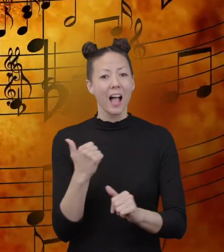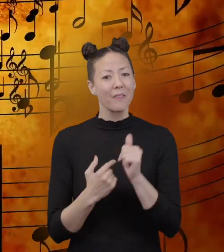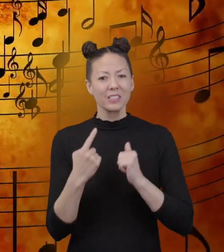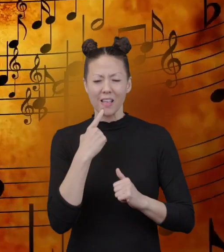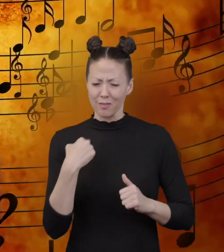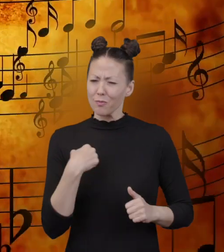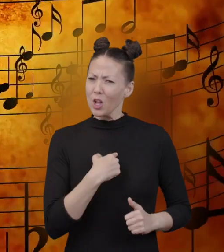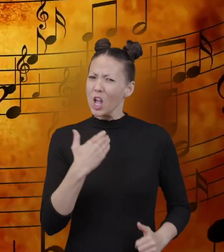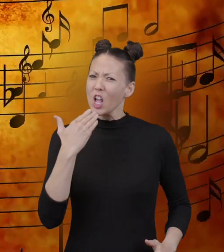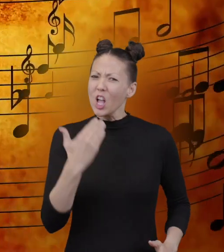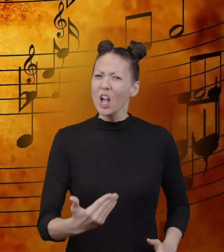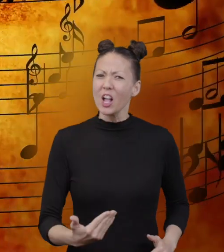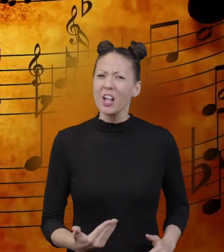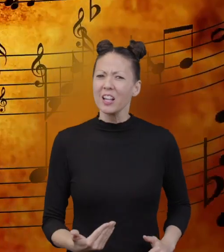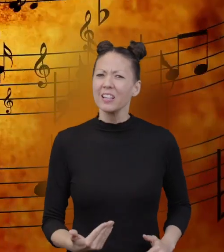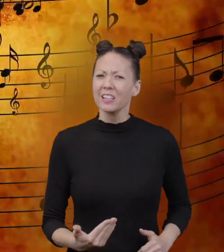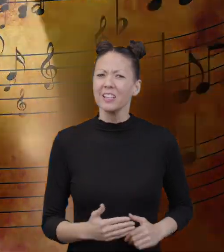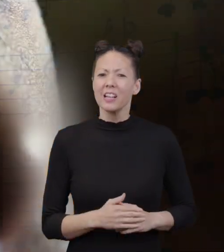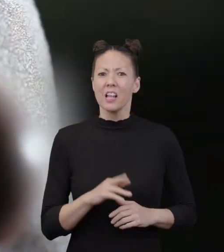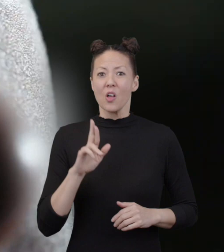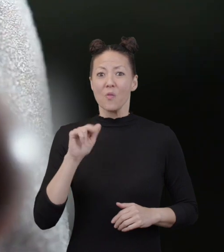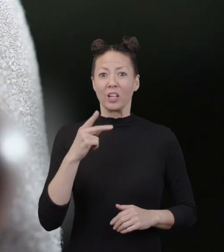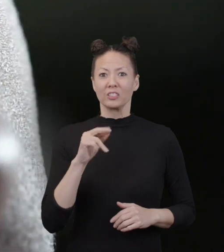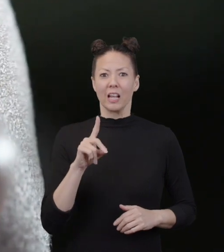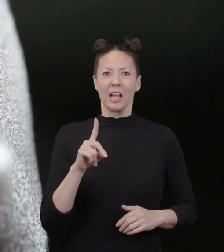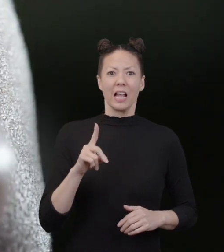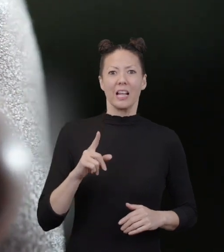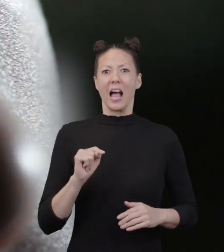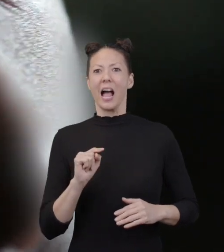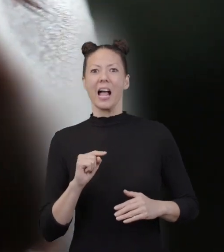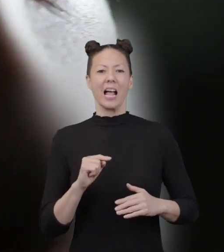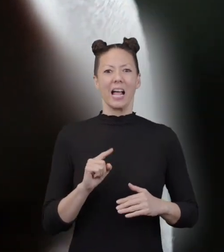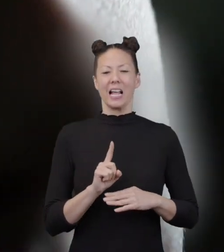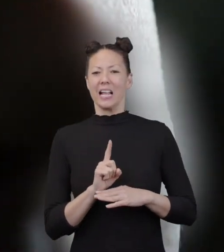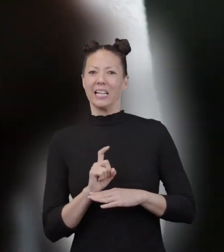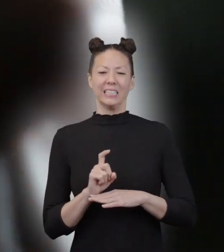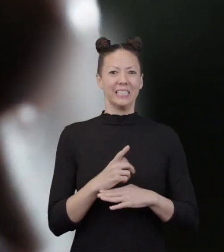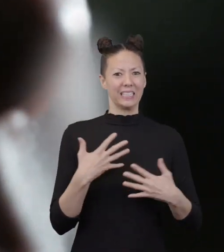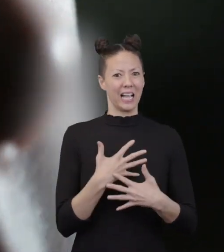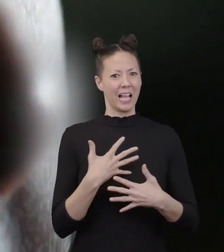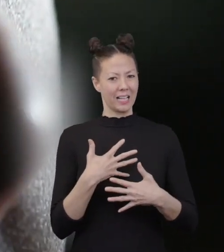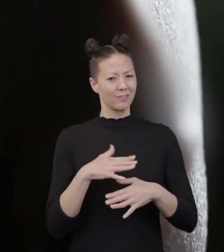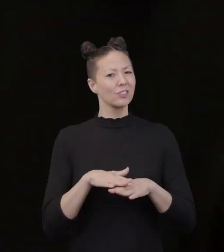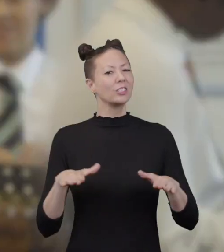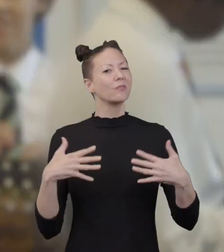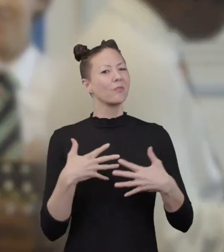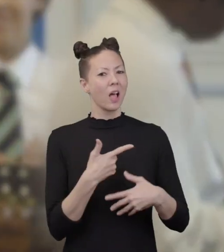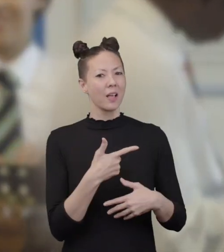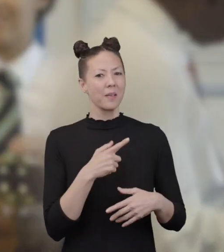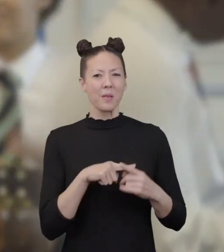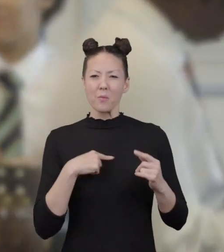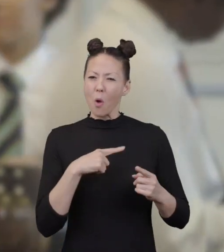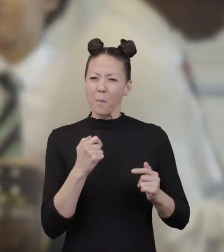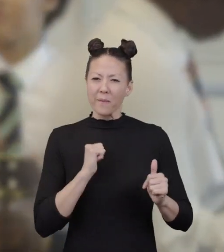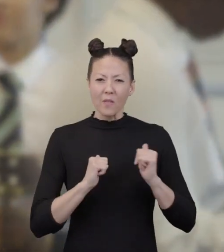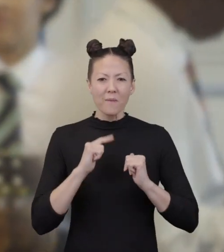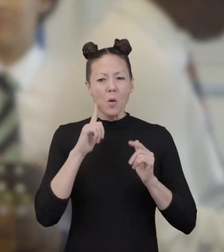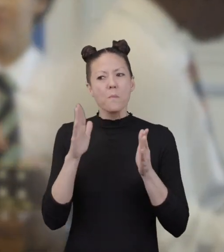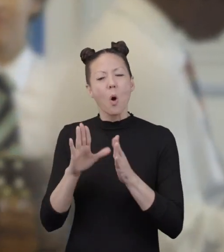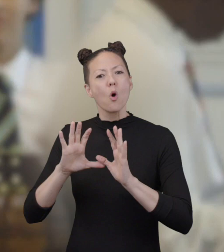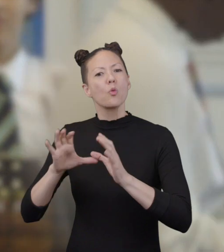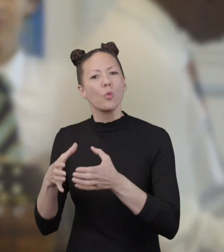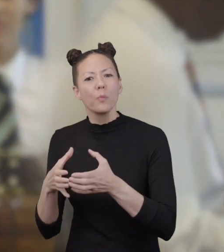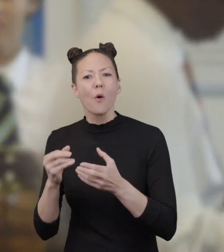Everyone says we're so good." Rashad tried to put aside his stage fright. "But we've only performed for